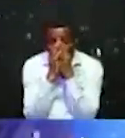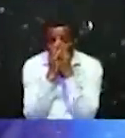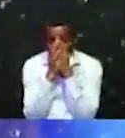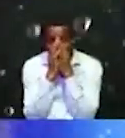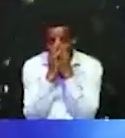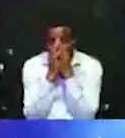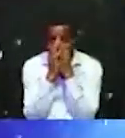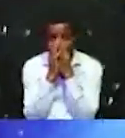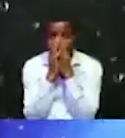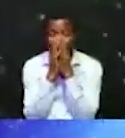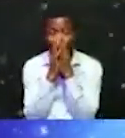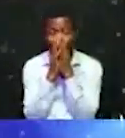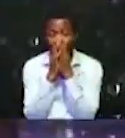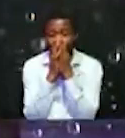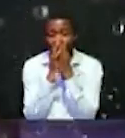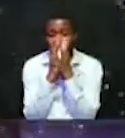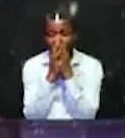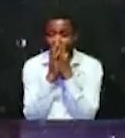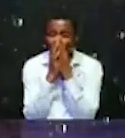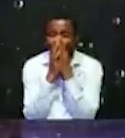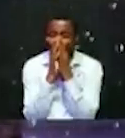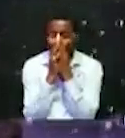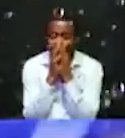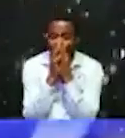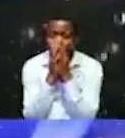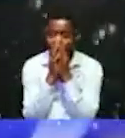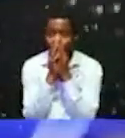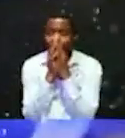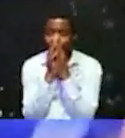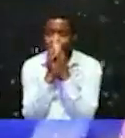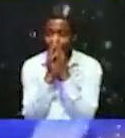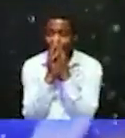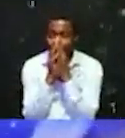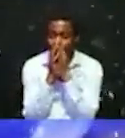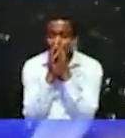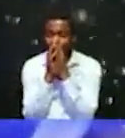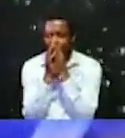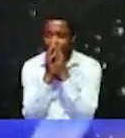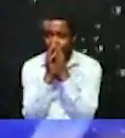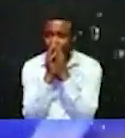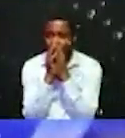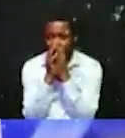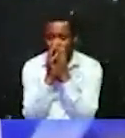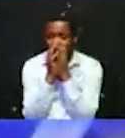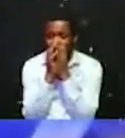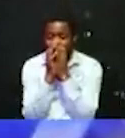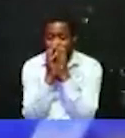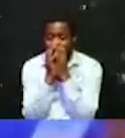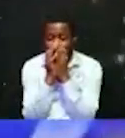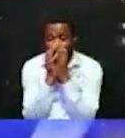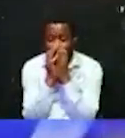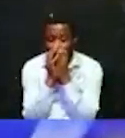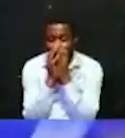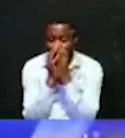Father, forgive us. Father, forgive us. Father, be merciful and consecrate us.